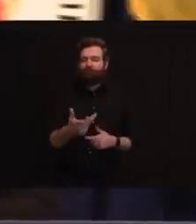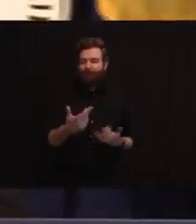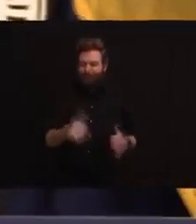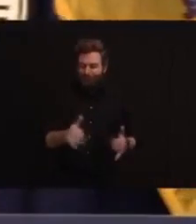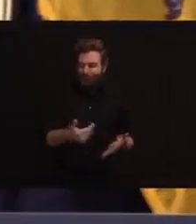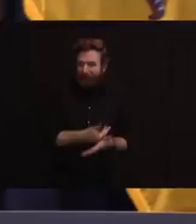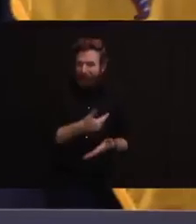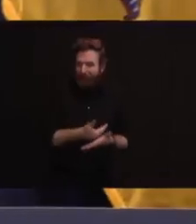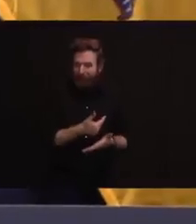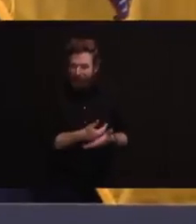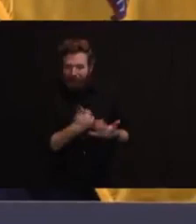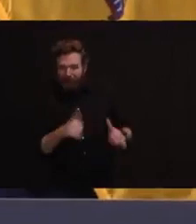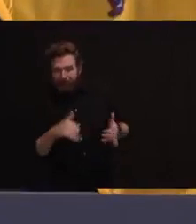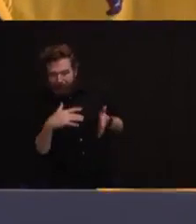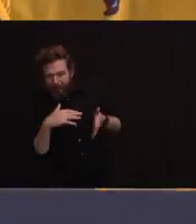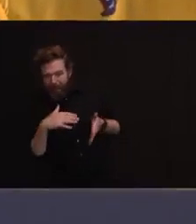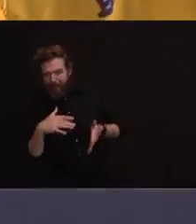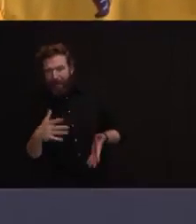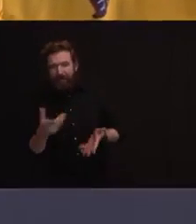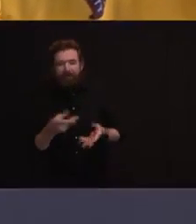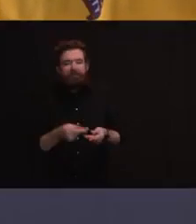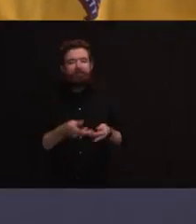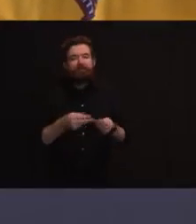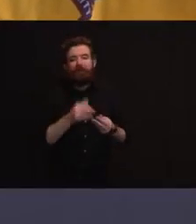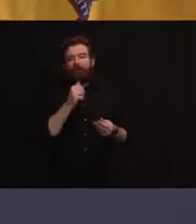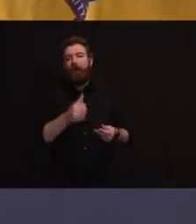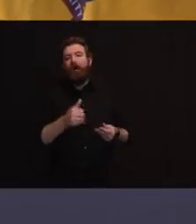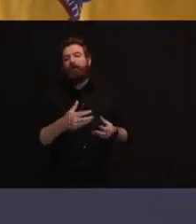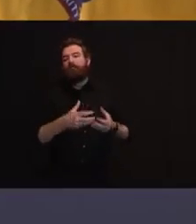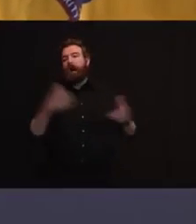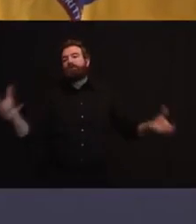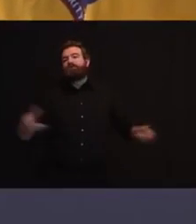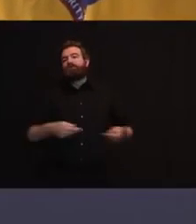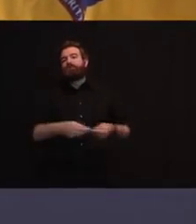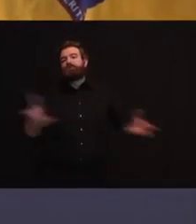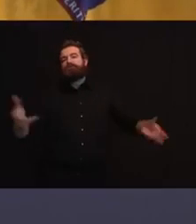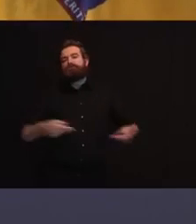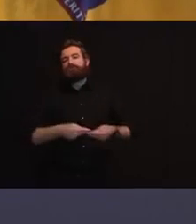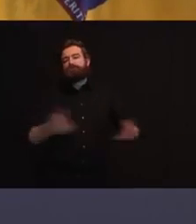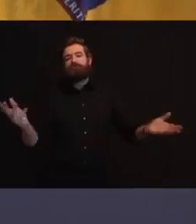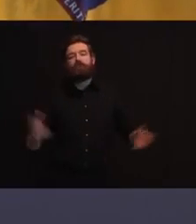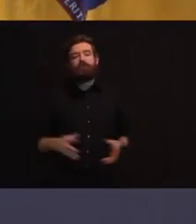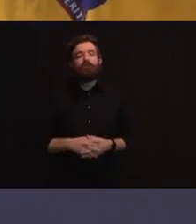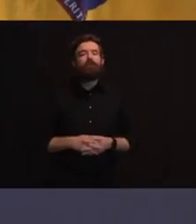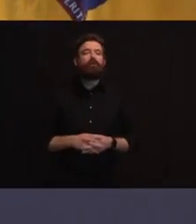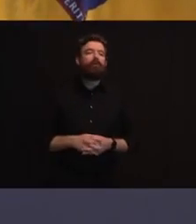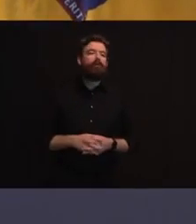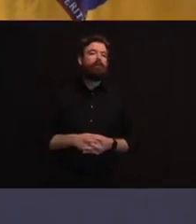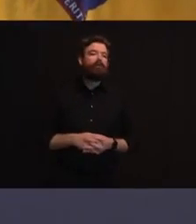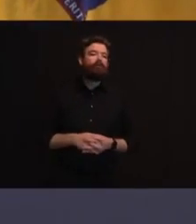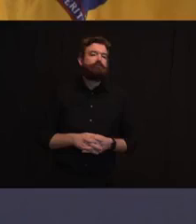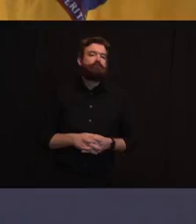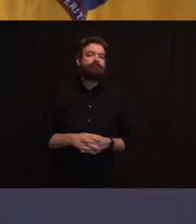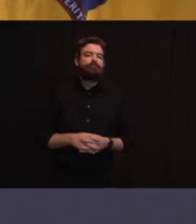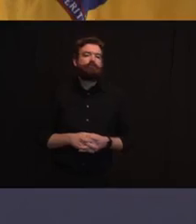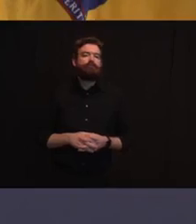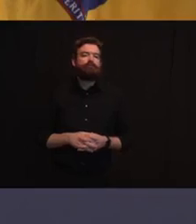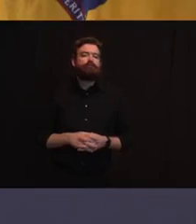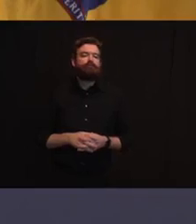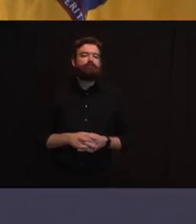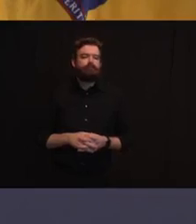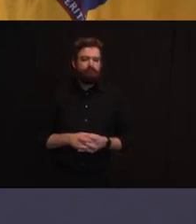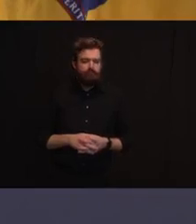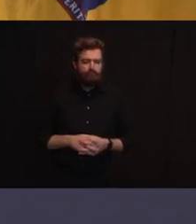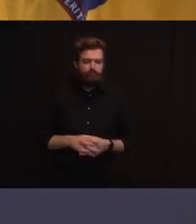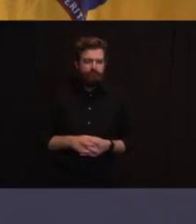This is something we talked about on Wednesday. Eddie Bresnitz was with us. The more we can see